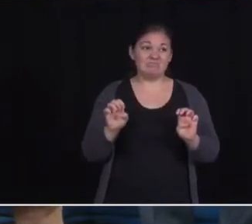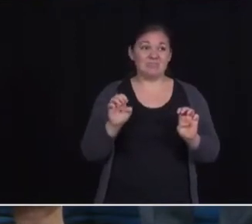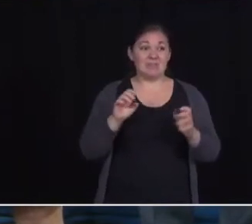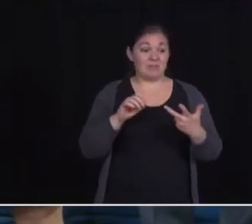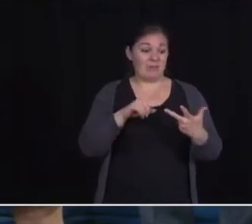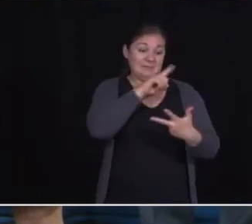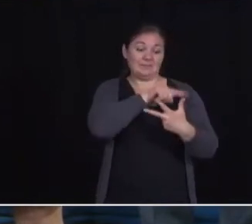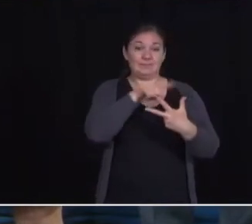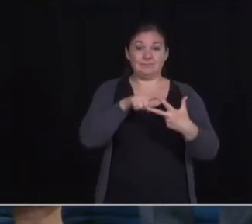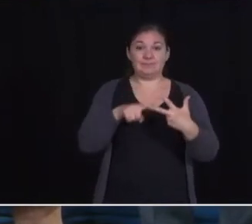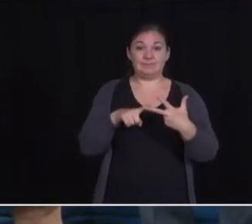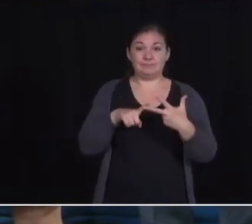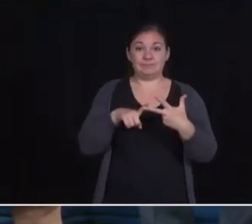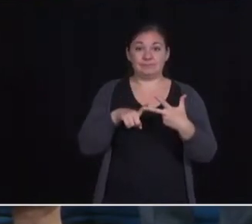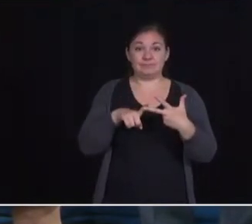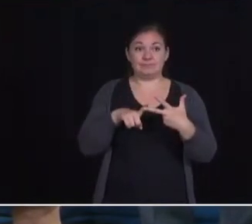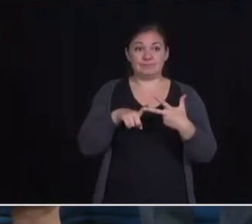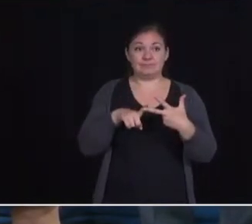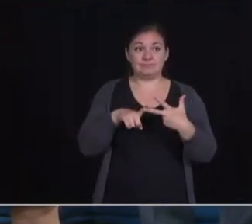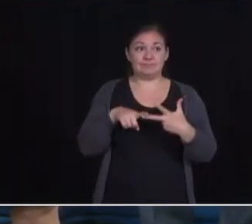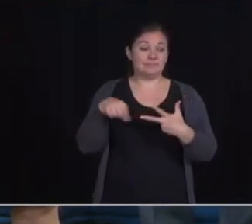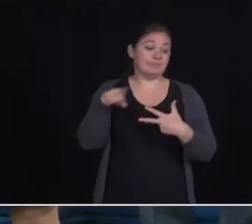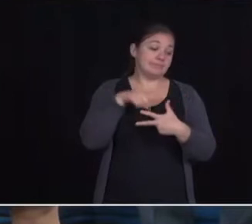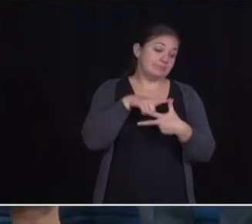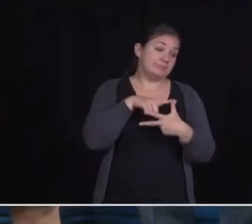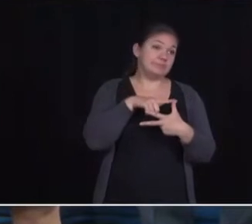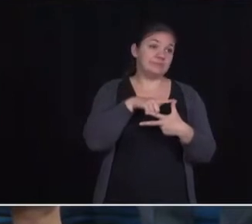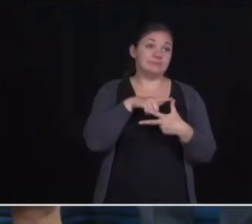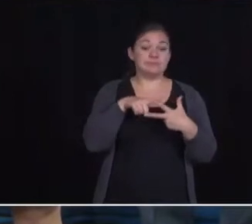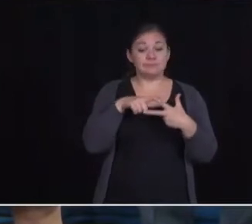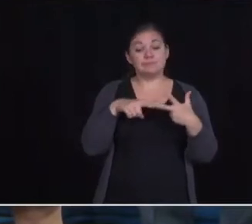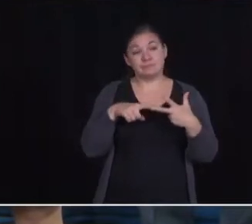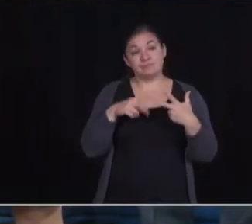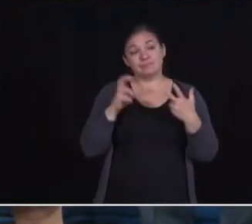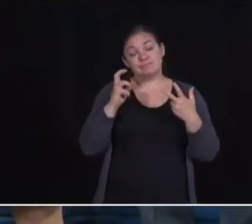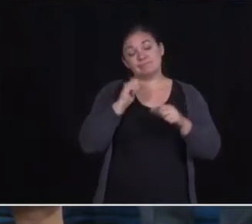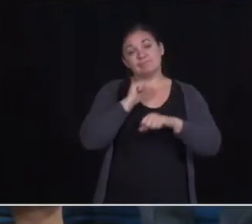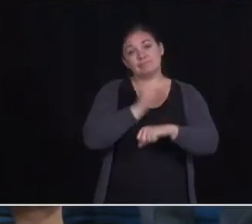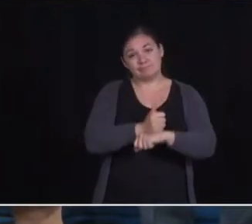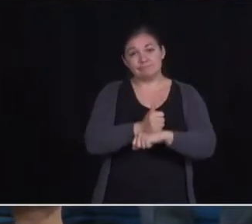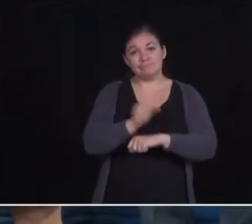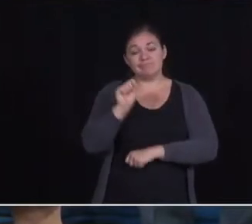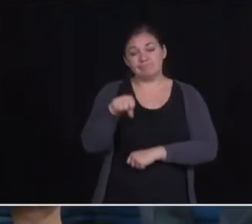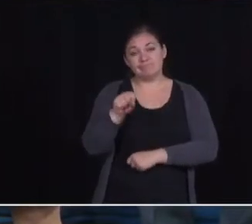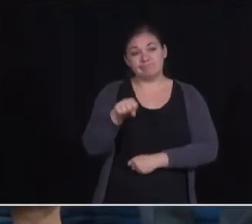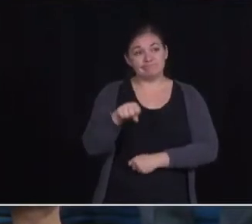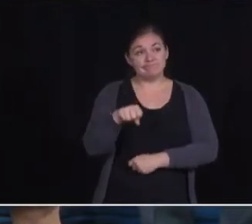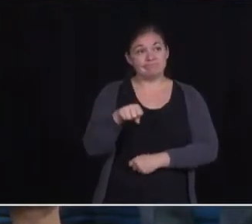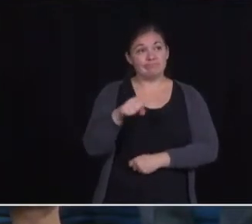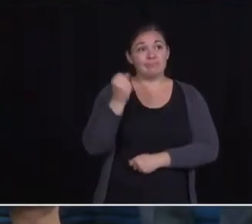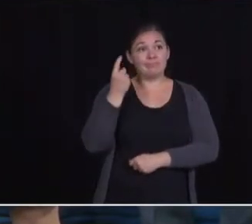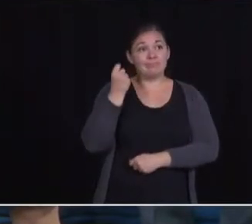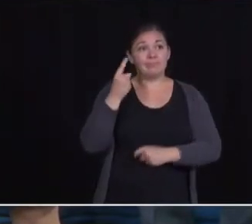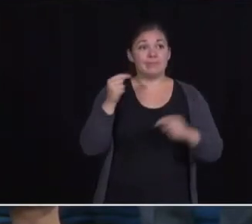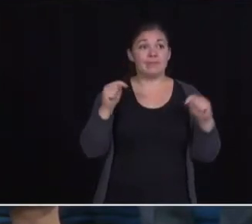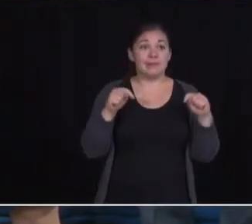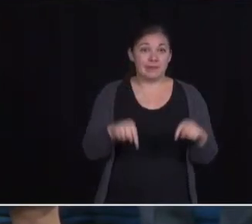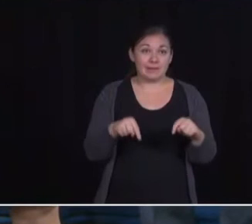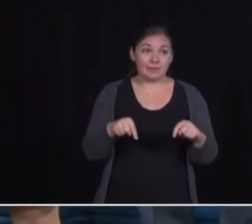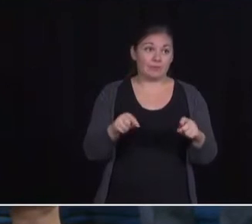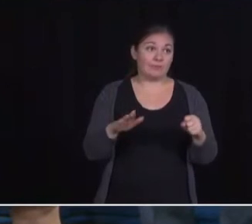Toronto, that are facing some real challenges right now. But this is not a full walk back to stage